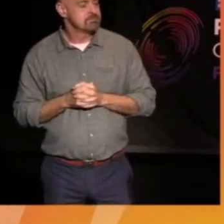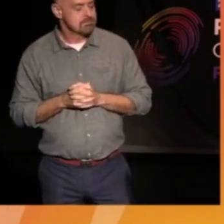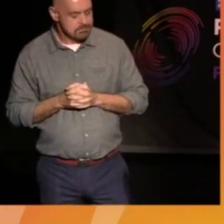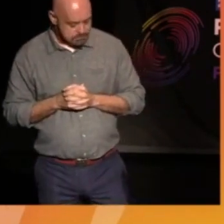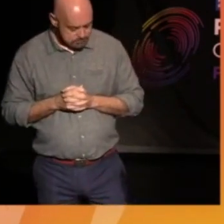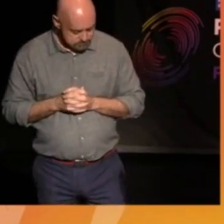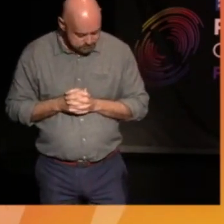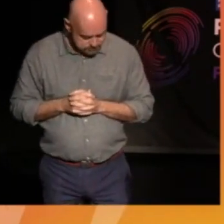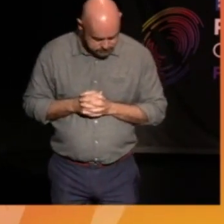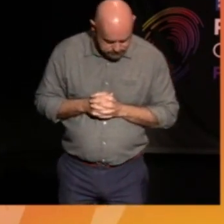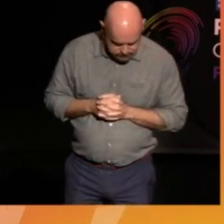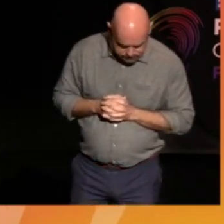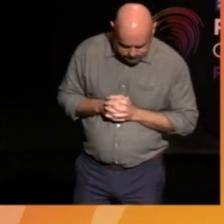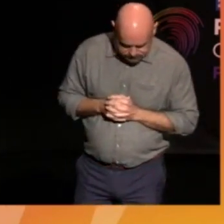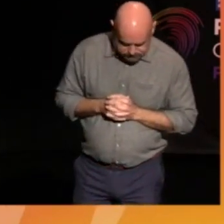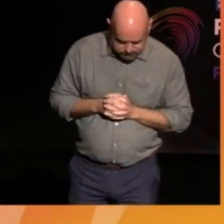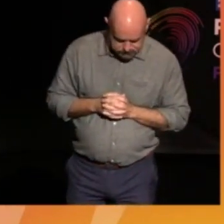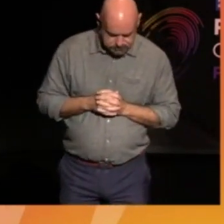Well, it's